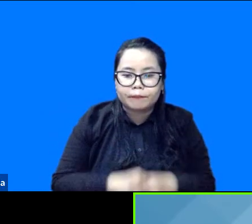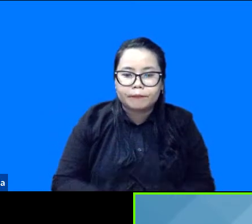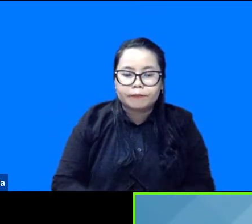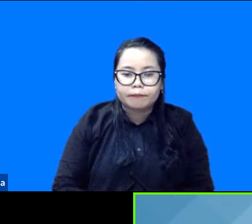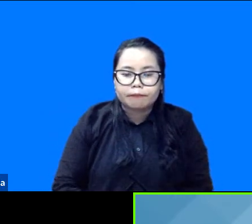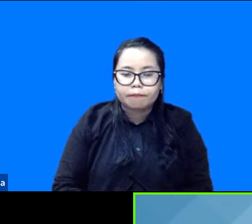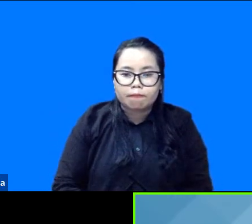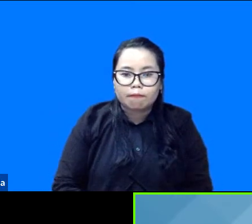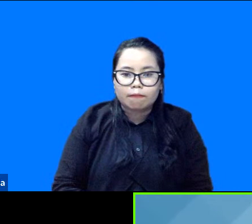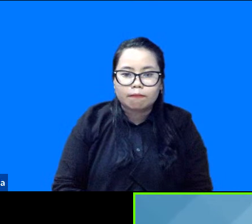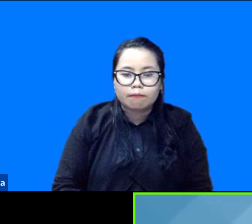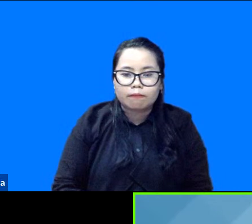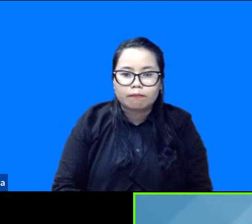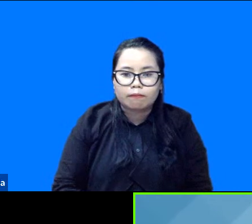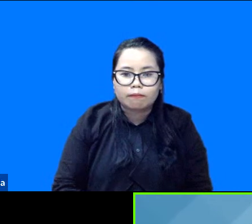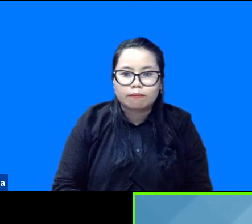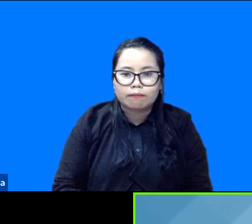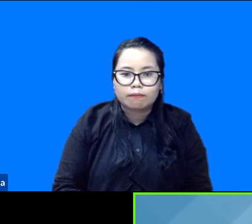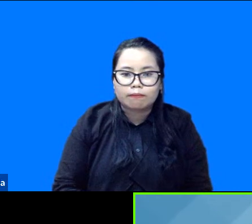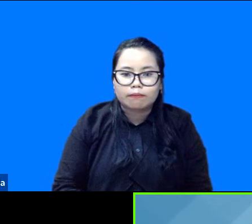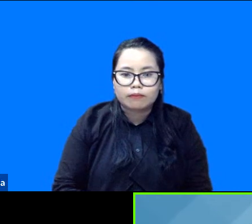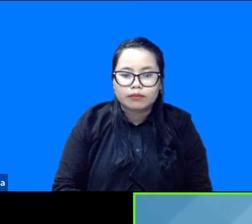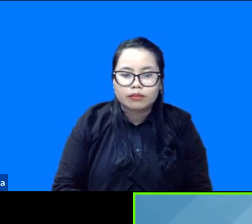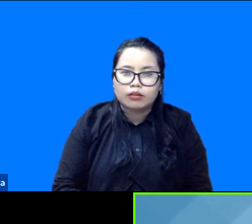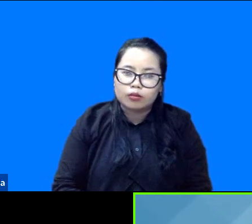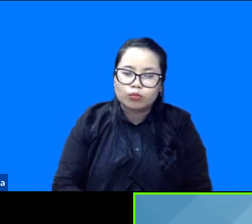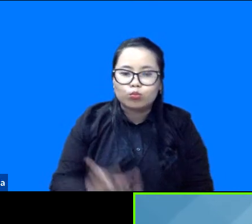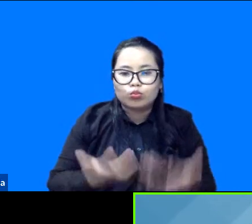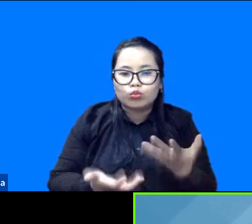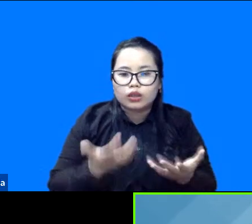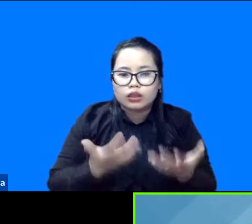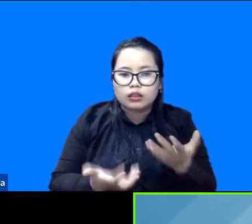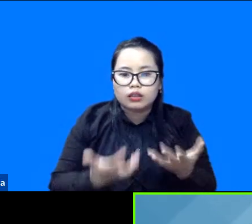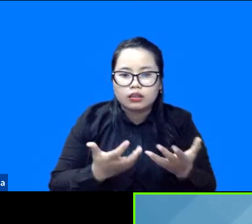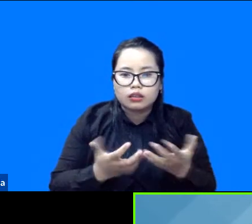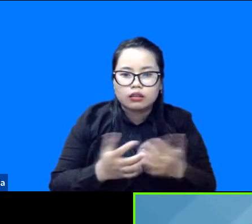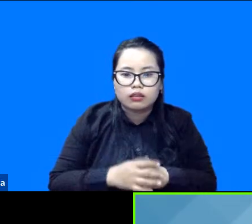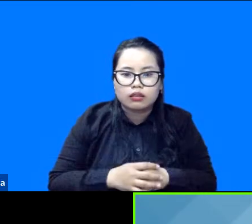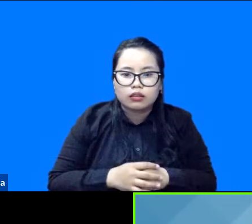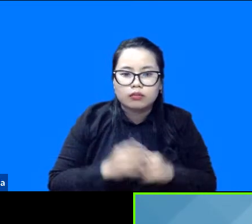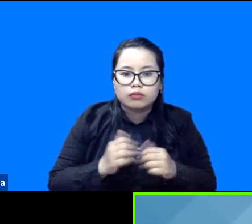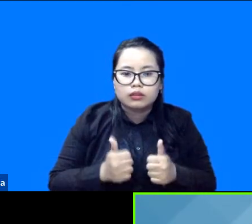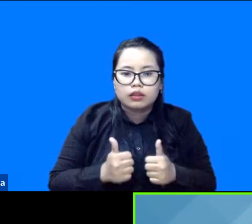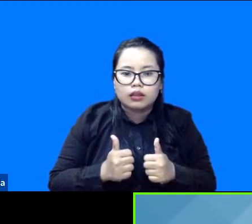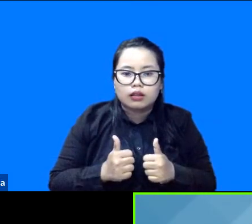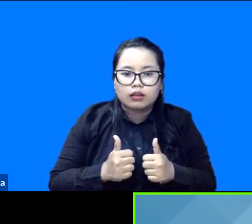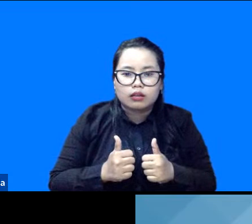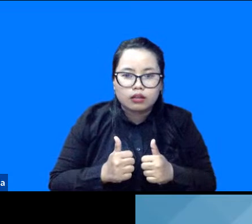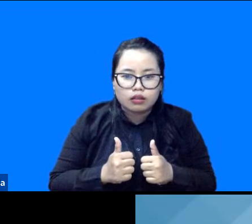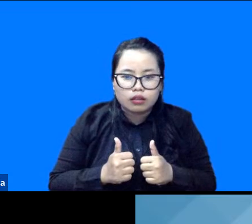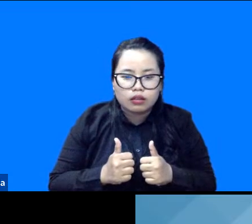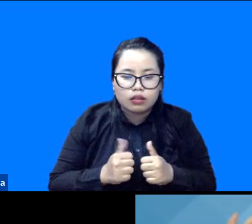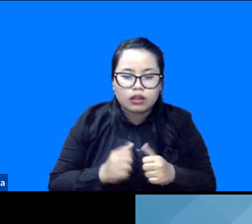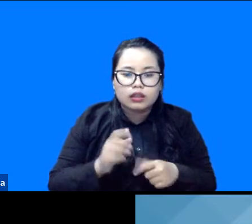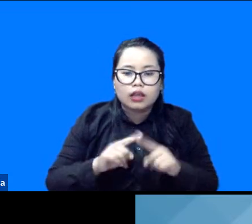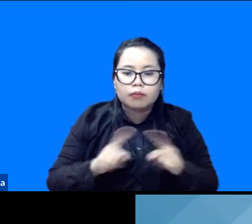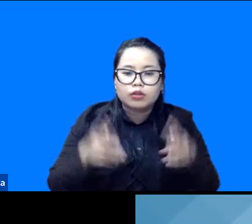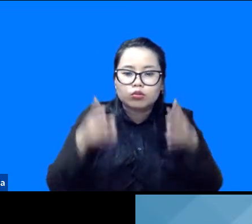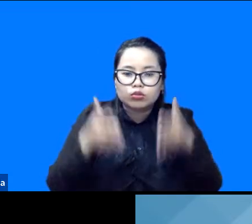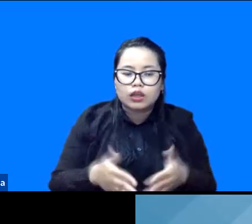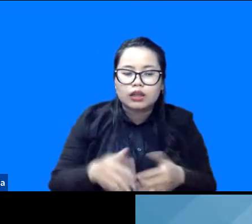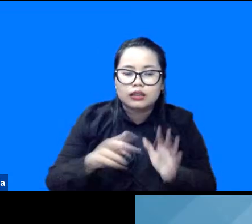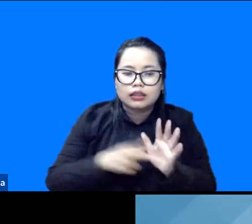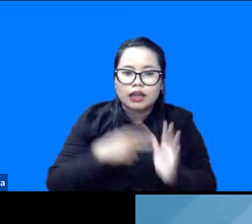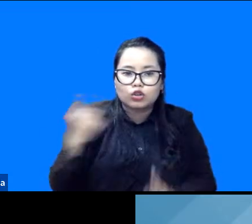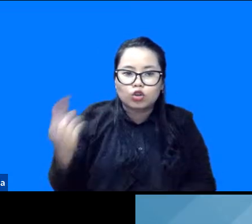discuss about this, but because we're mainly engaging in national level. Yes. Thank you, Mbak Grita, for the